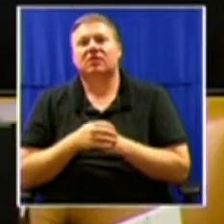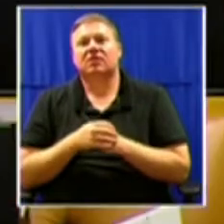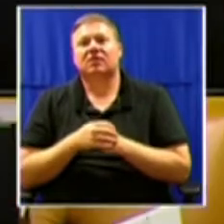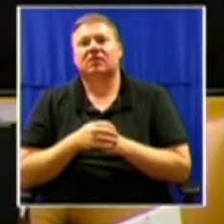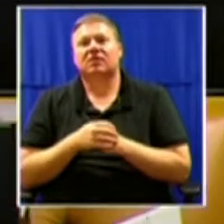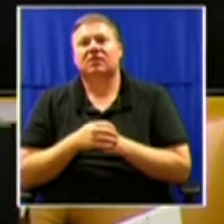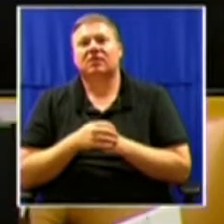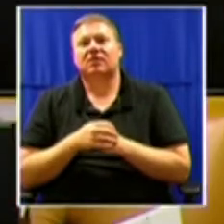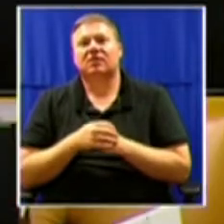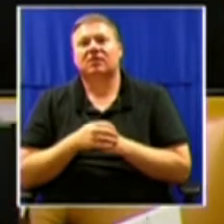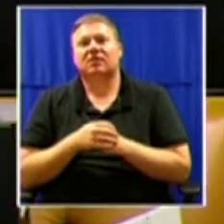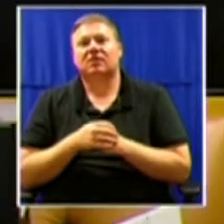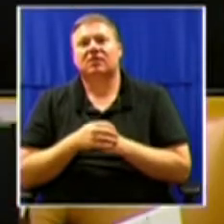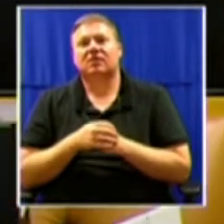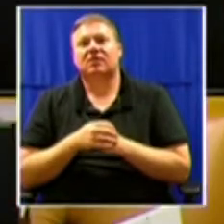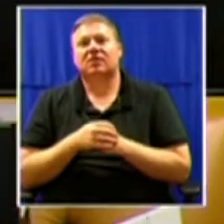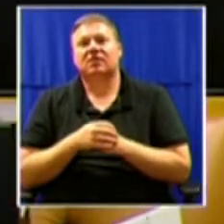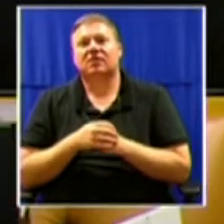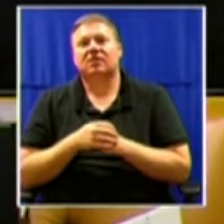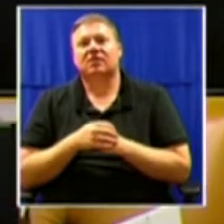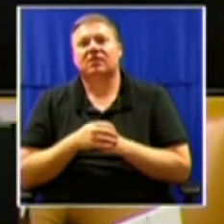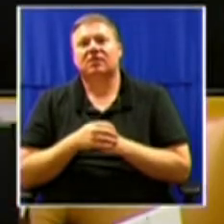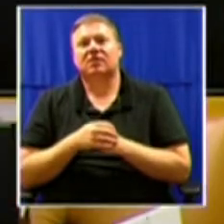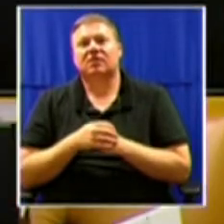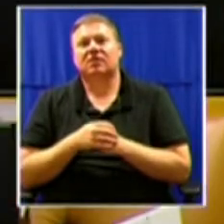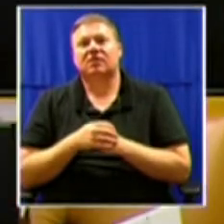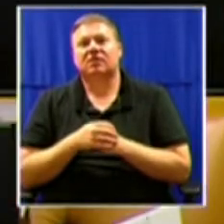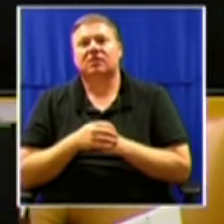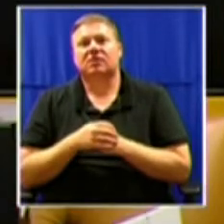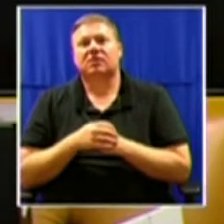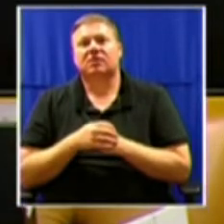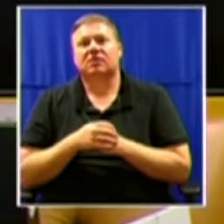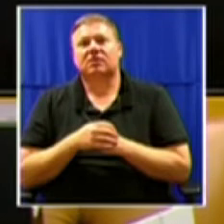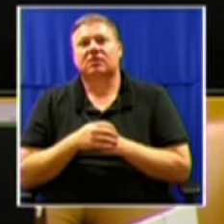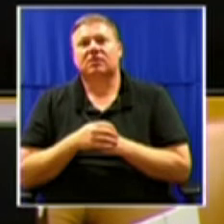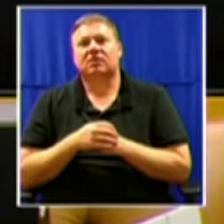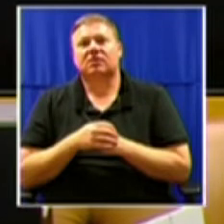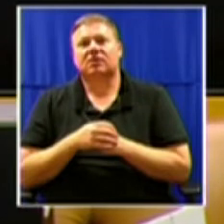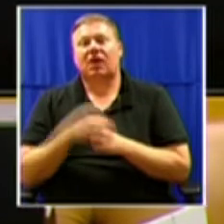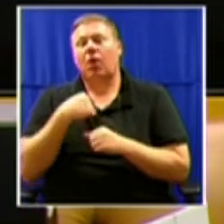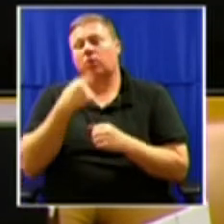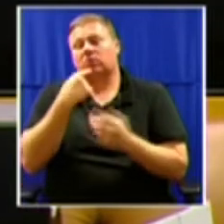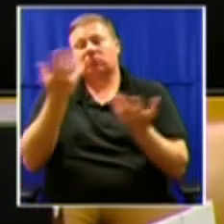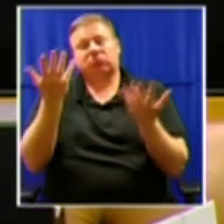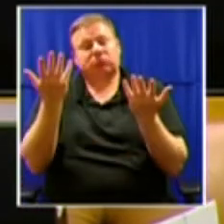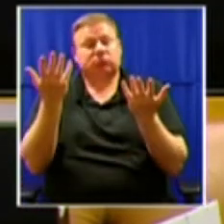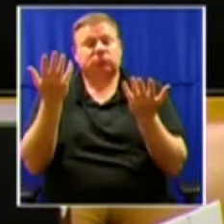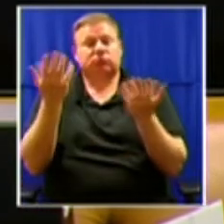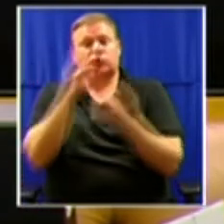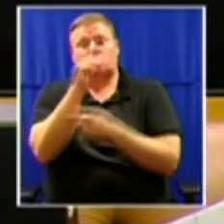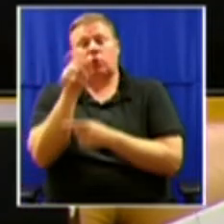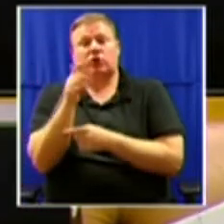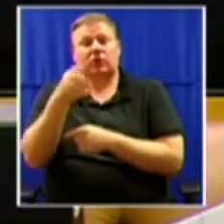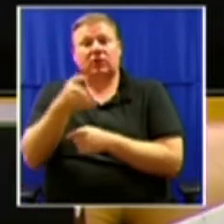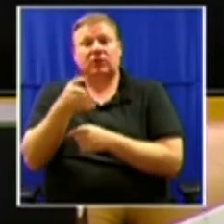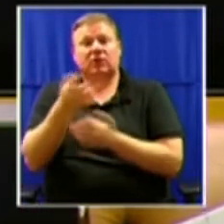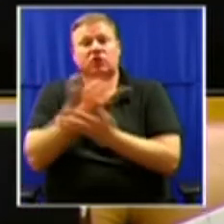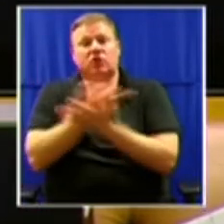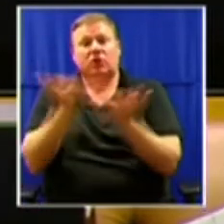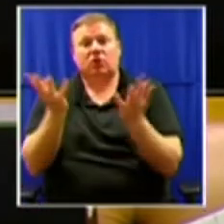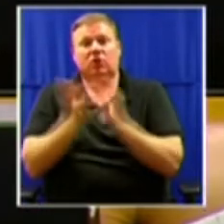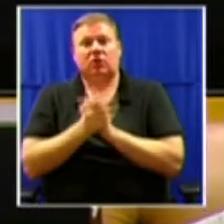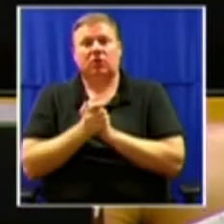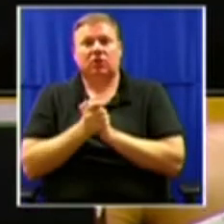Well, Chairperson, I will suppose that this question is generic. That could have been